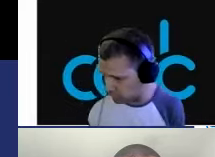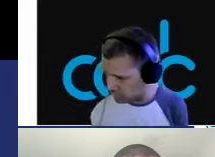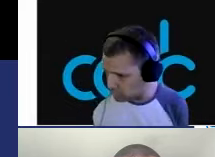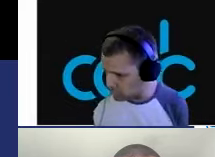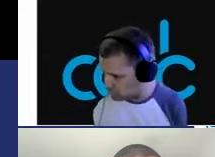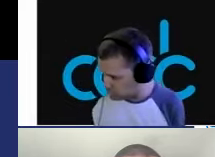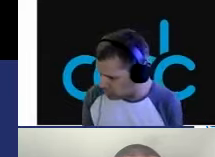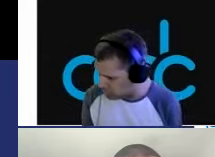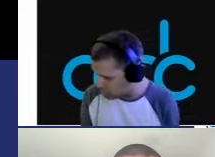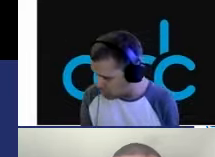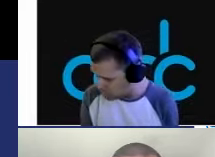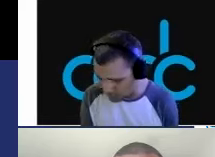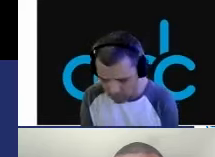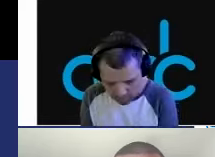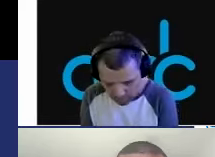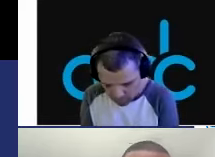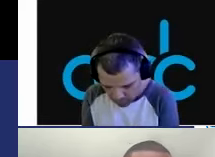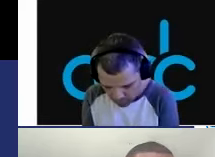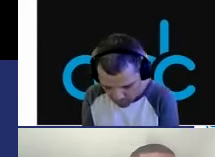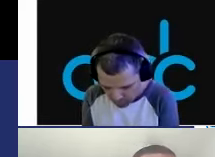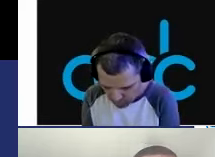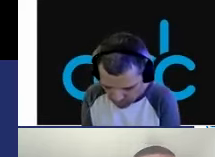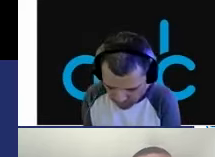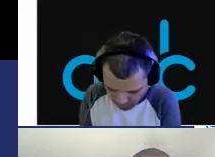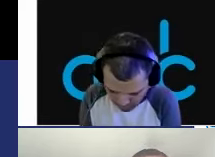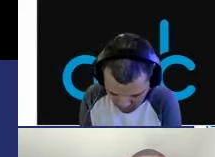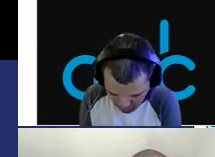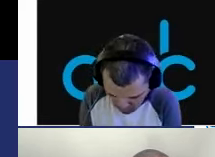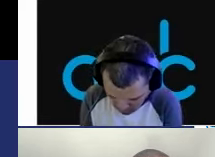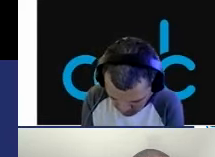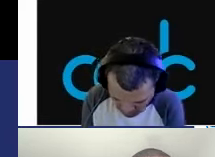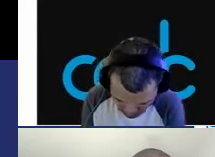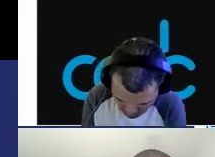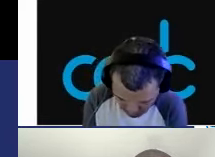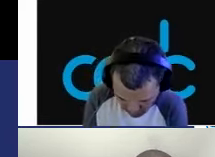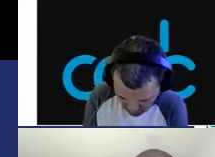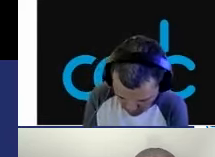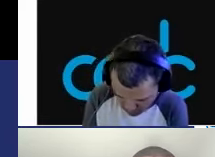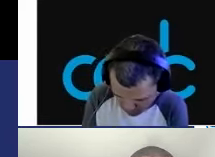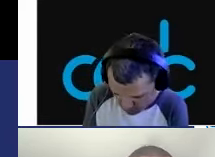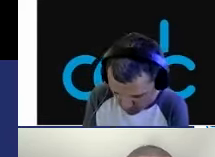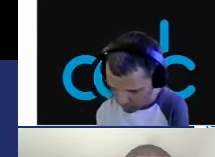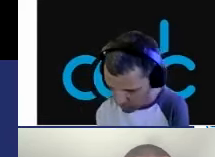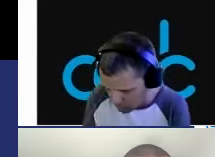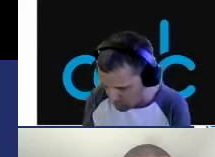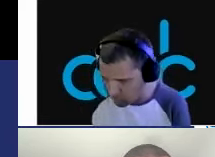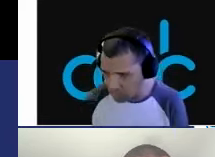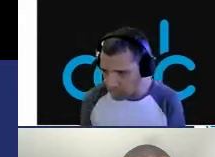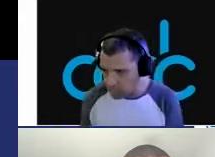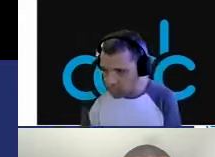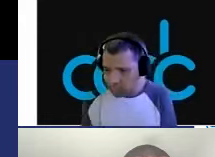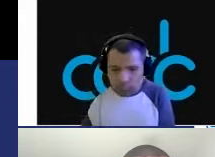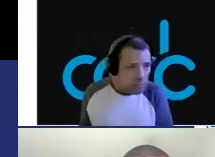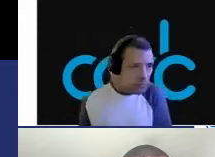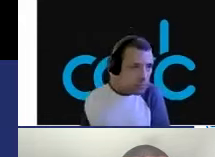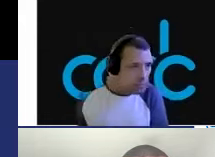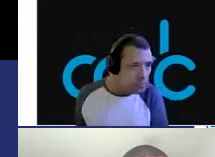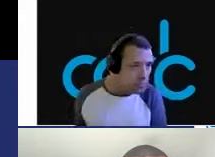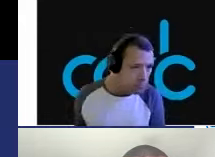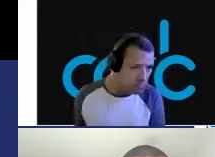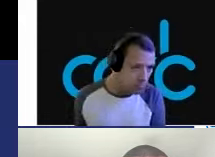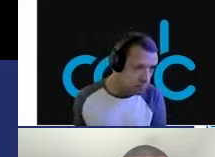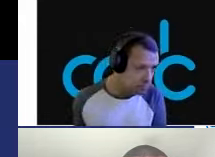sure that providers and facilities know that who is going to be there to support them to make sure